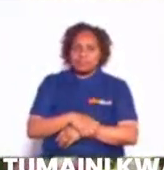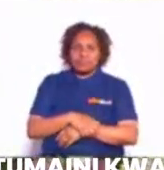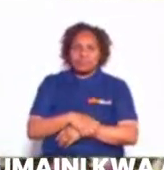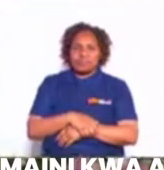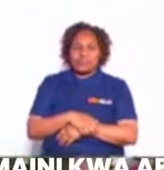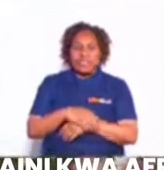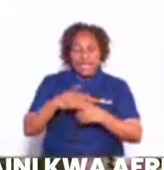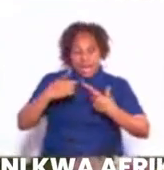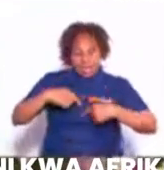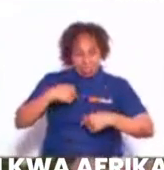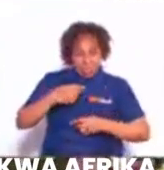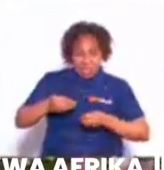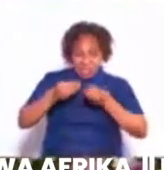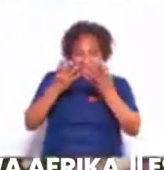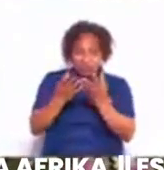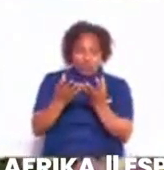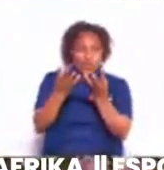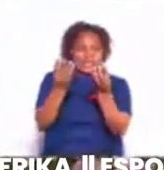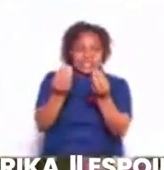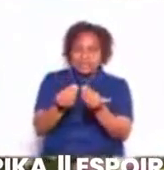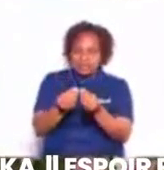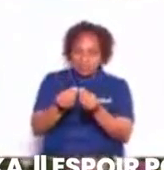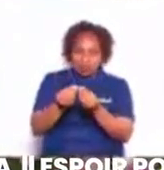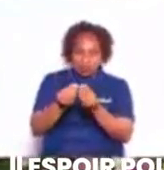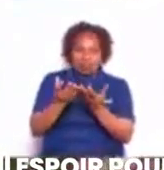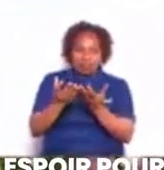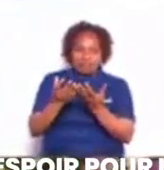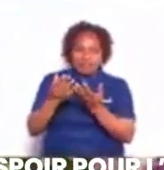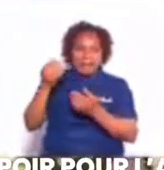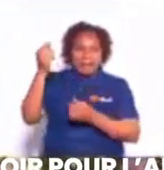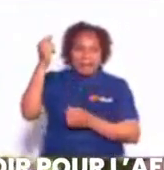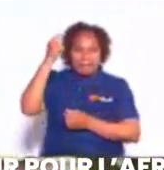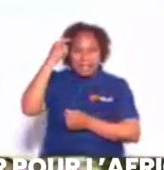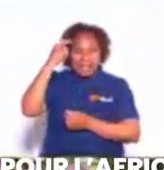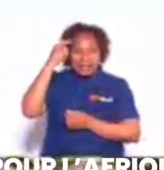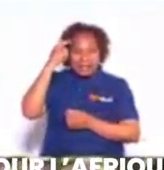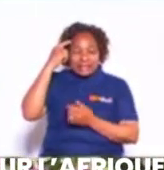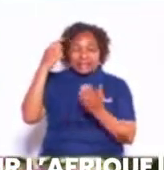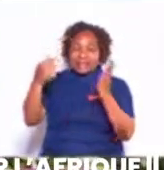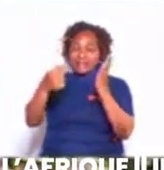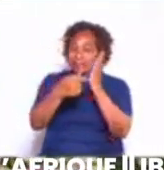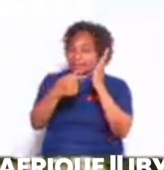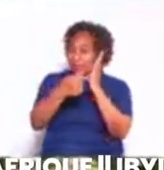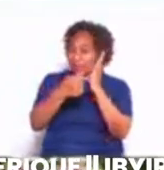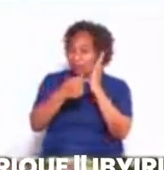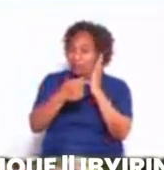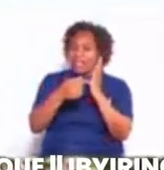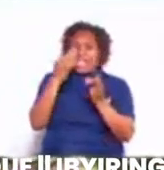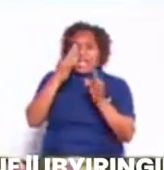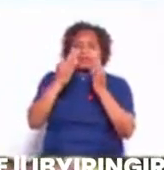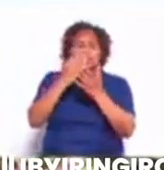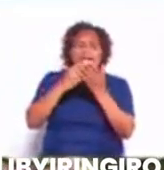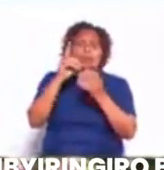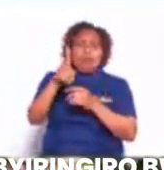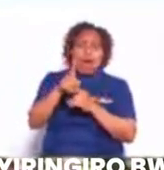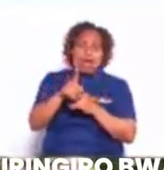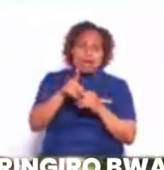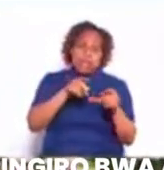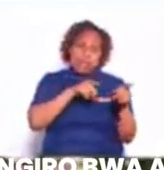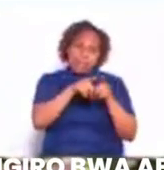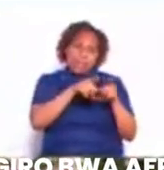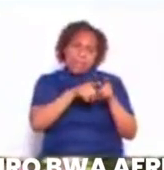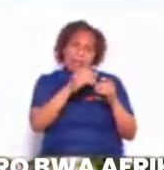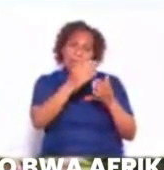Let me give you one simple psychological technique. If somebody insults you before